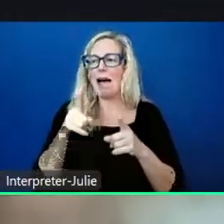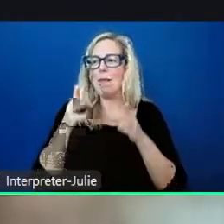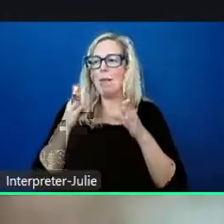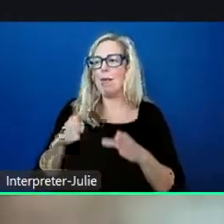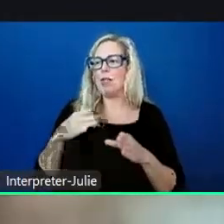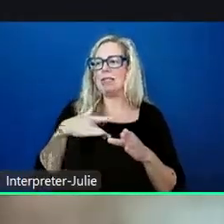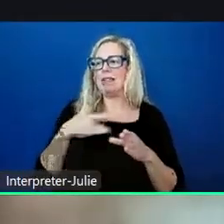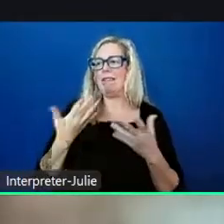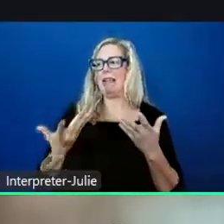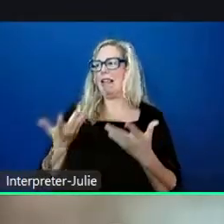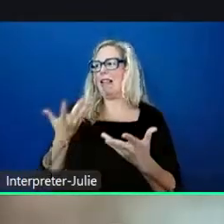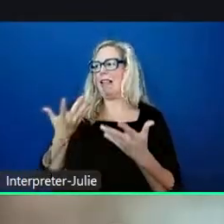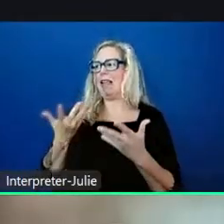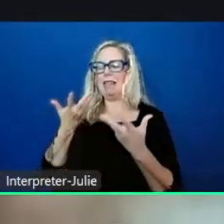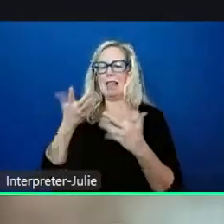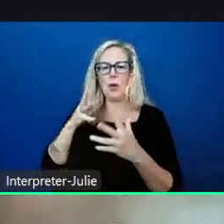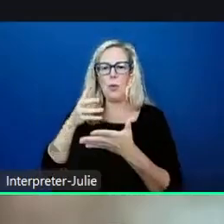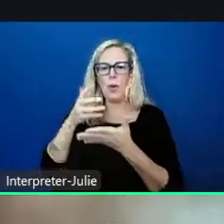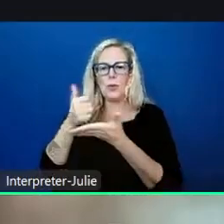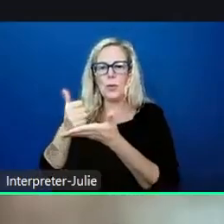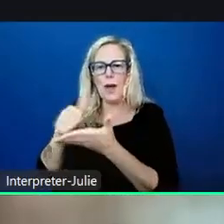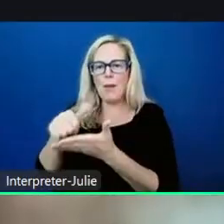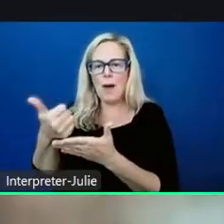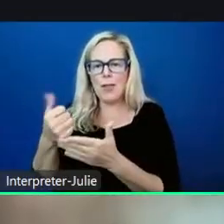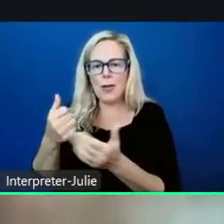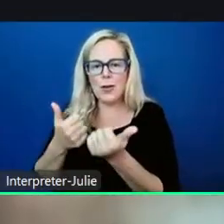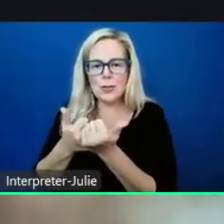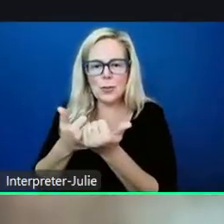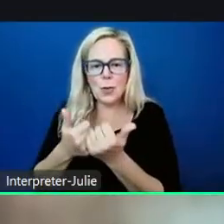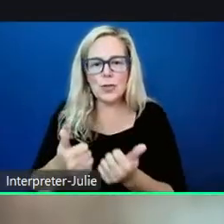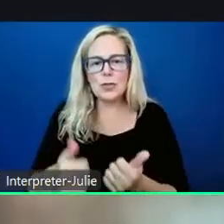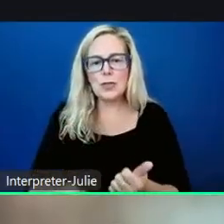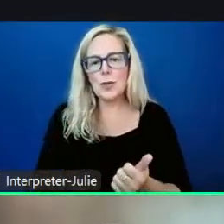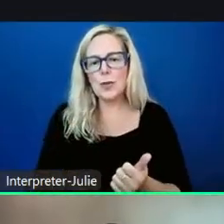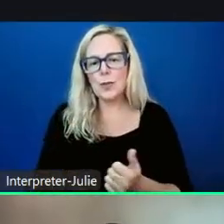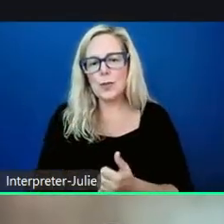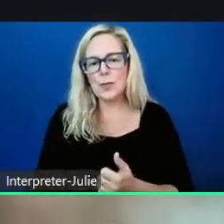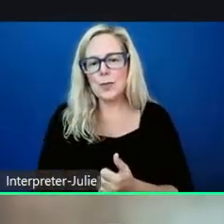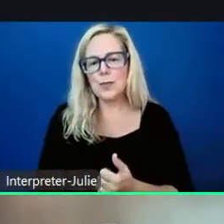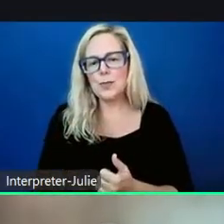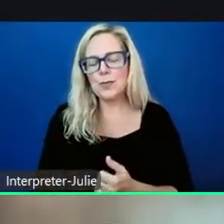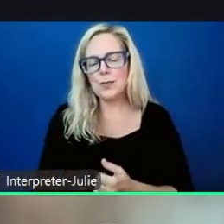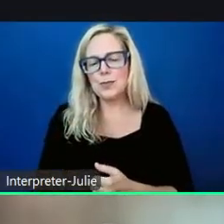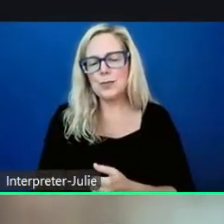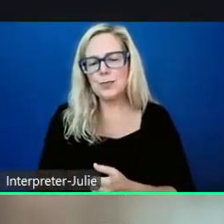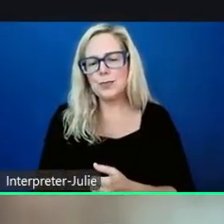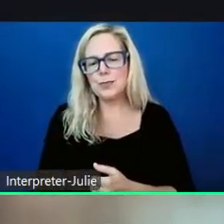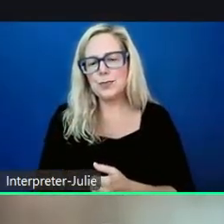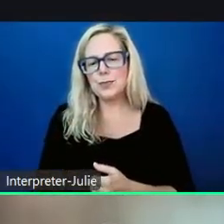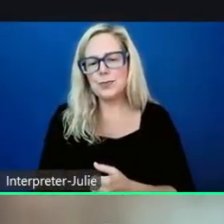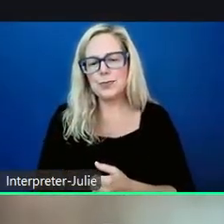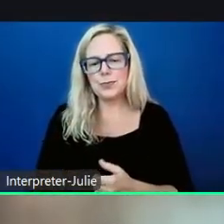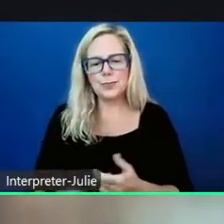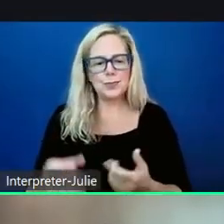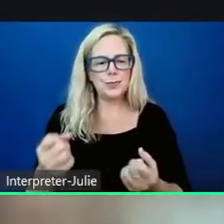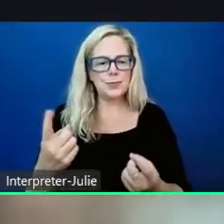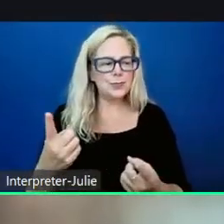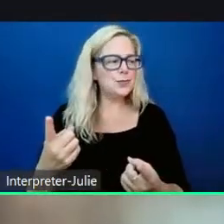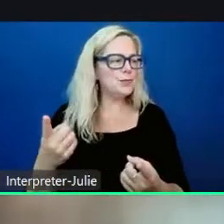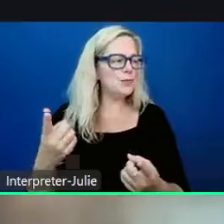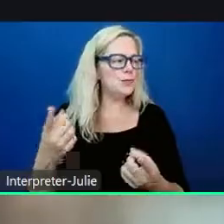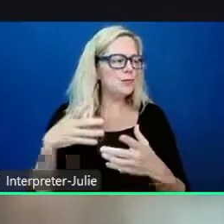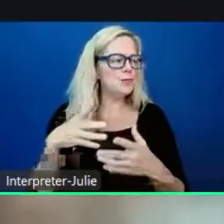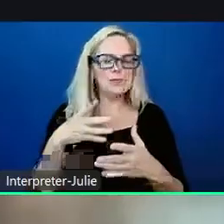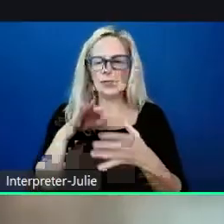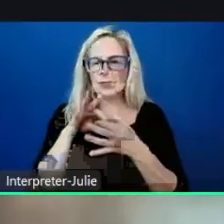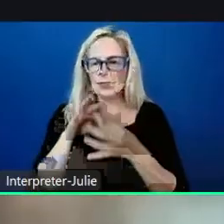seeking other help and other supports. Disability also does not exist in isolation. It interacts with identity, race,